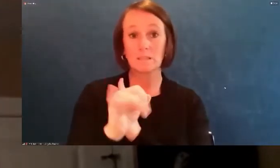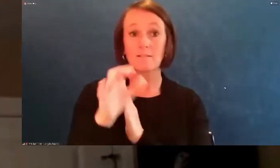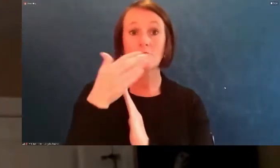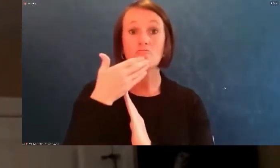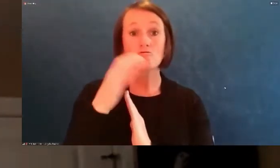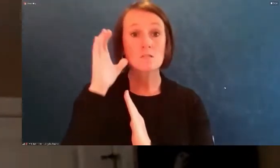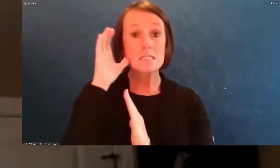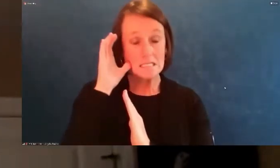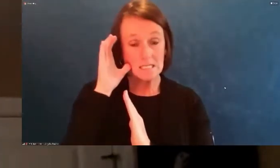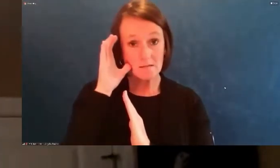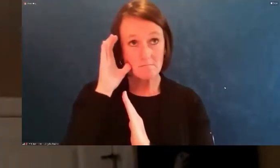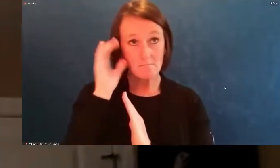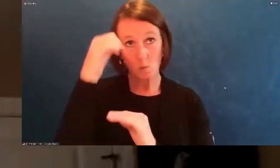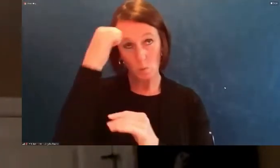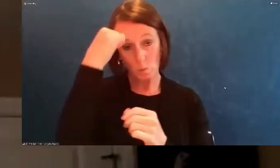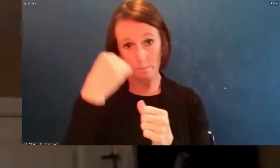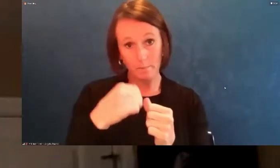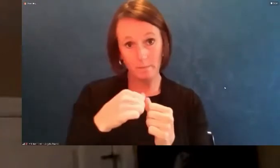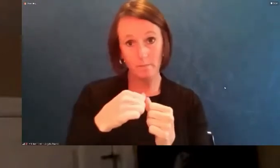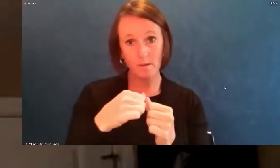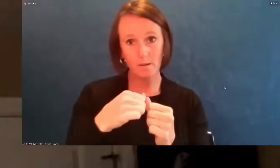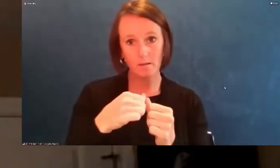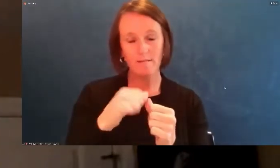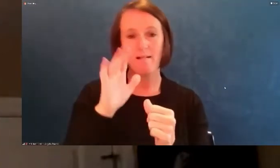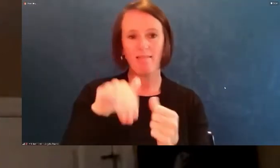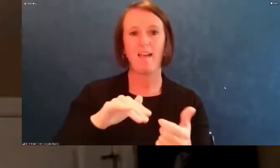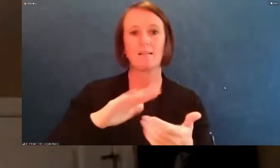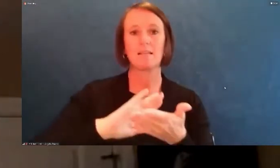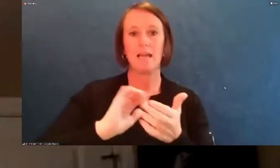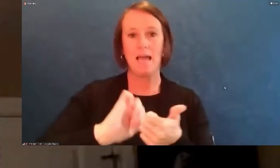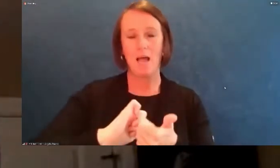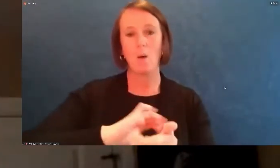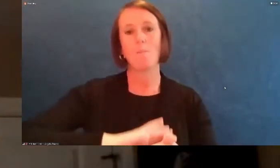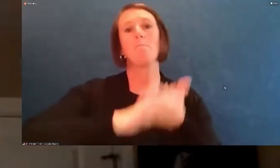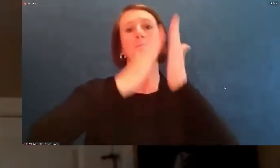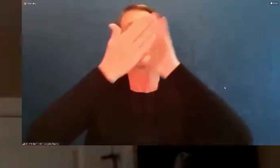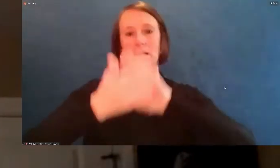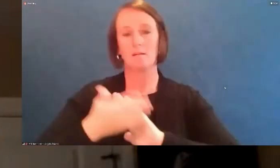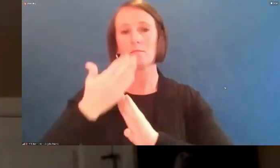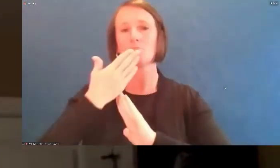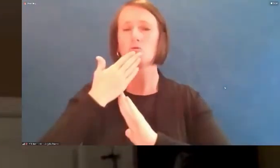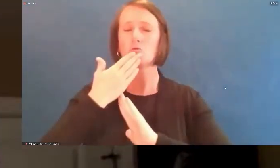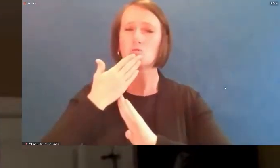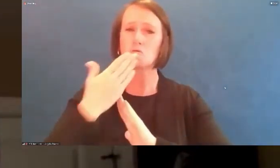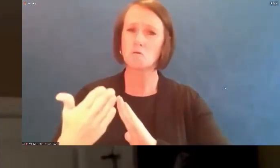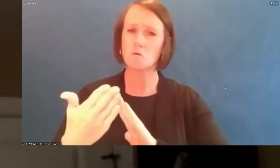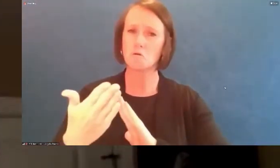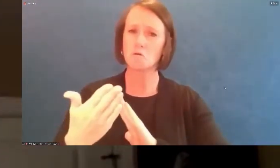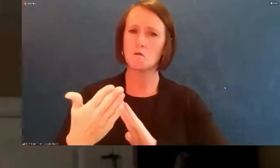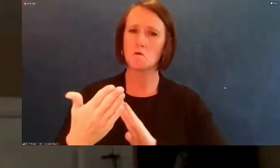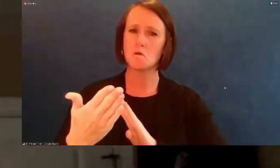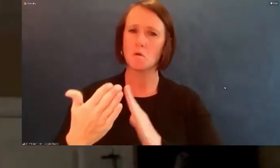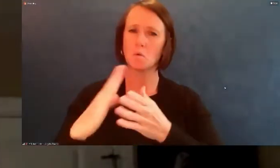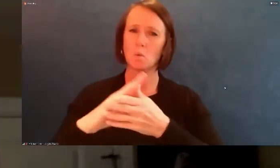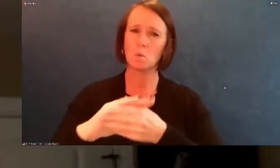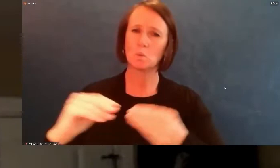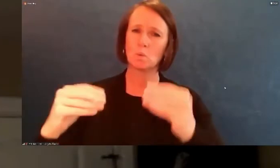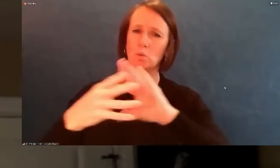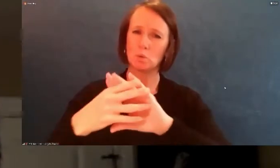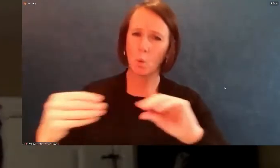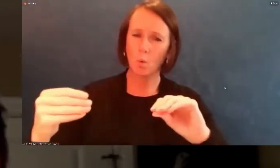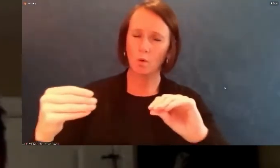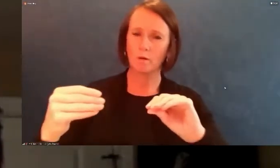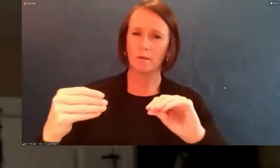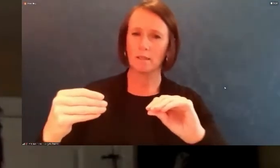listener and you remember, that's how you become a great storyteller. That's how you become a great writer.